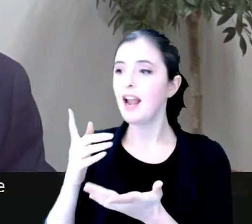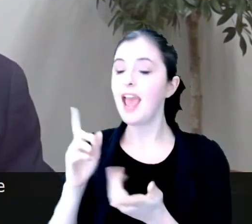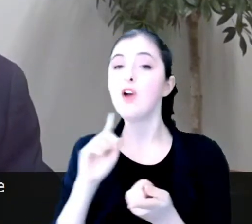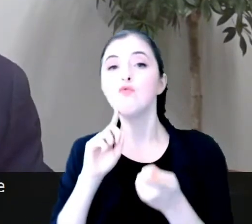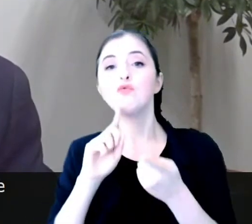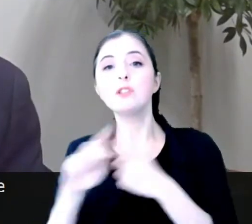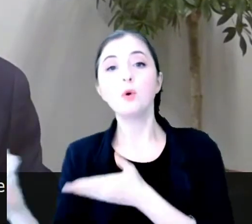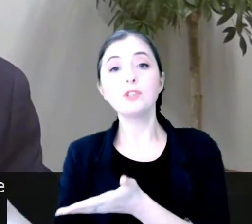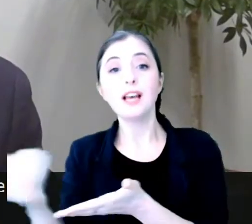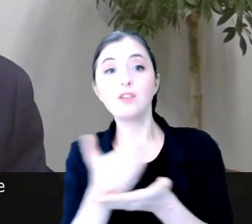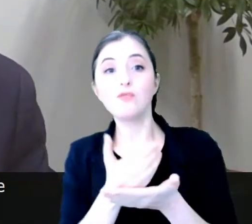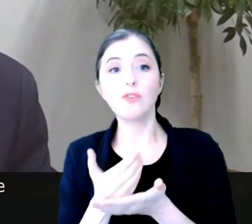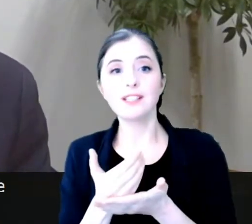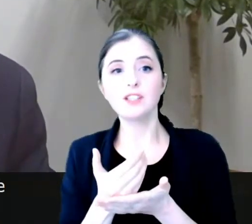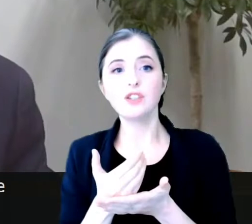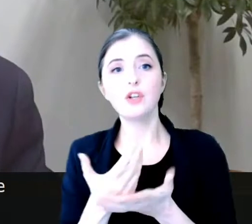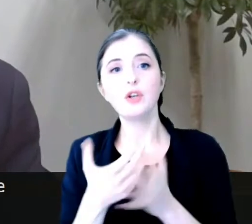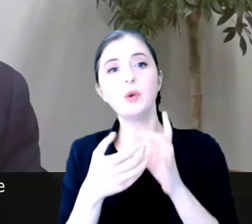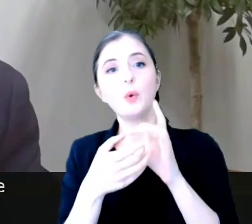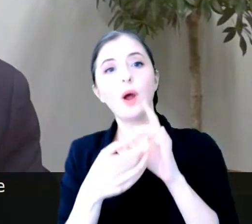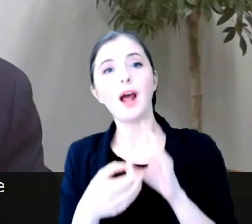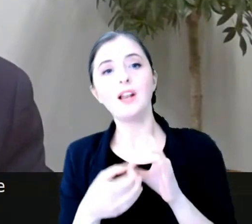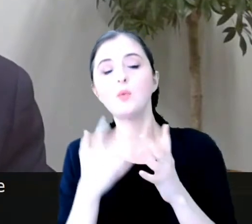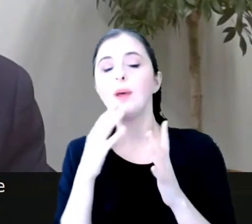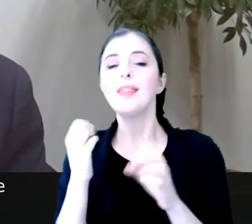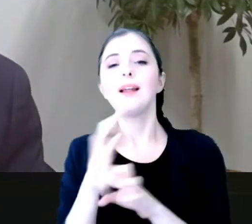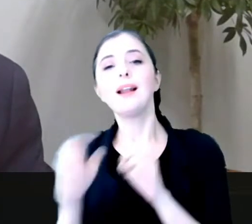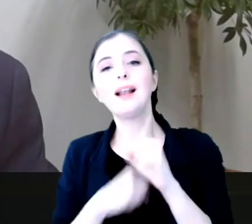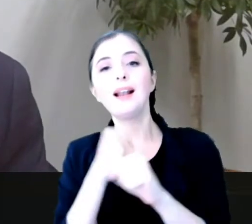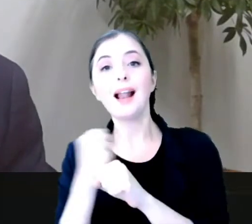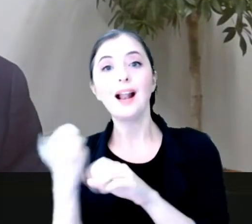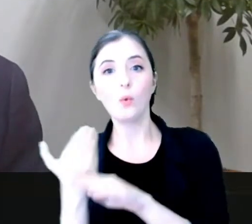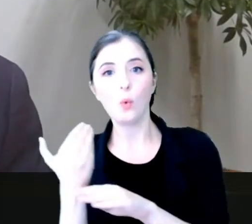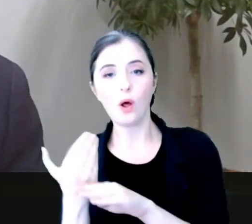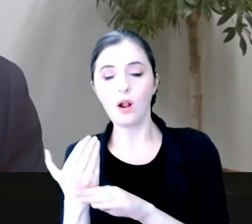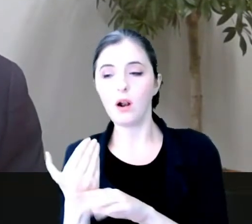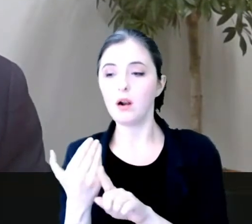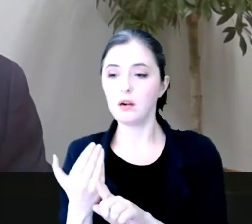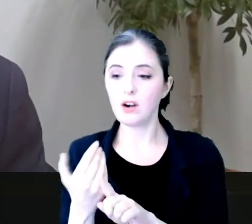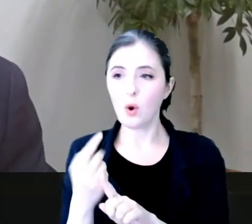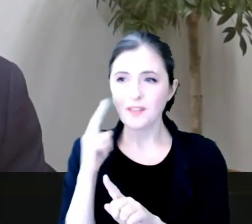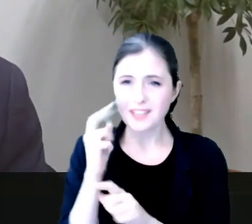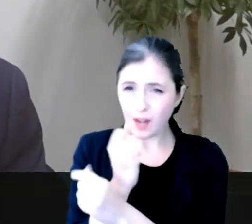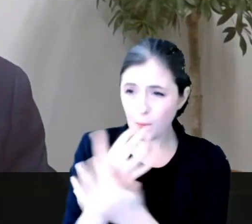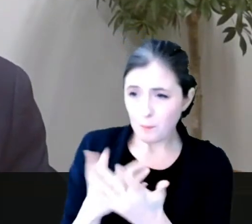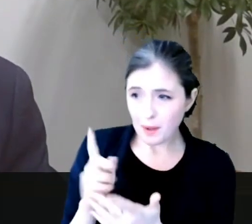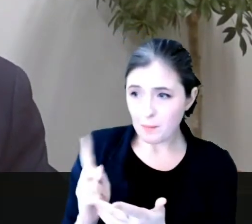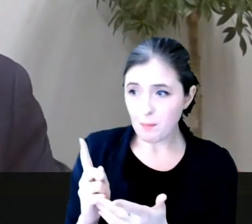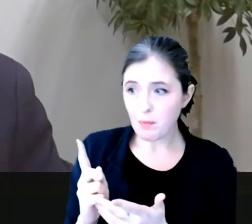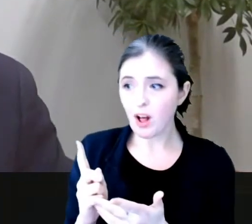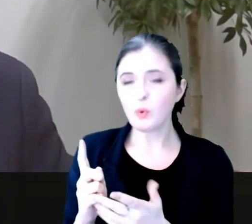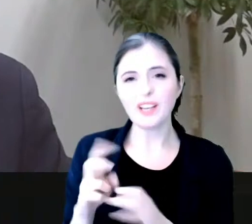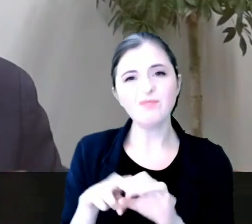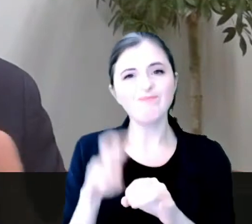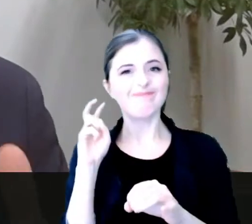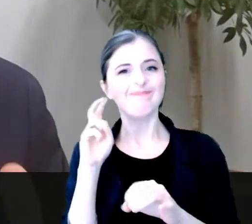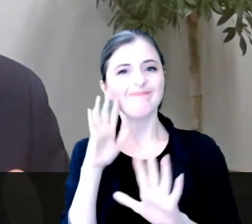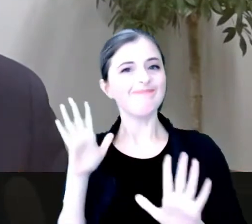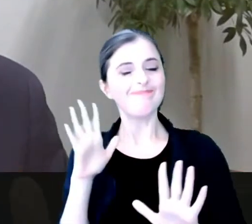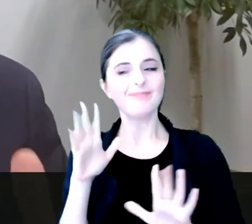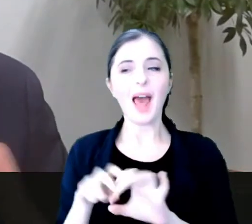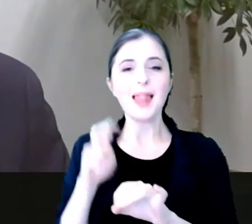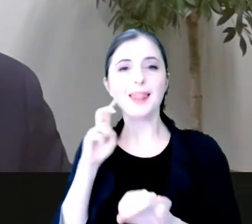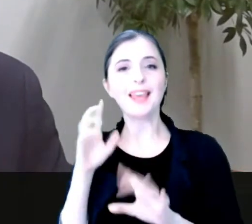county lines and linked with gang work. And we've seen more and more people leaving gangs because of our gang exit work that we're funding from City Hall.